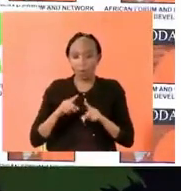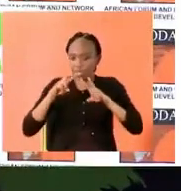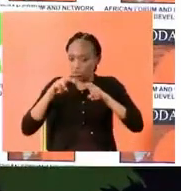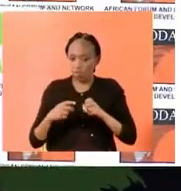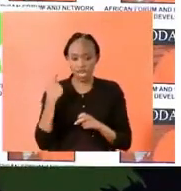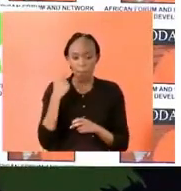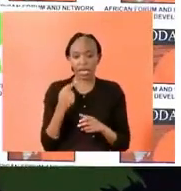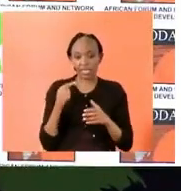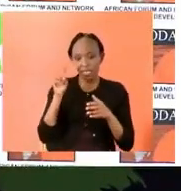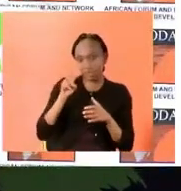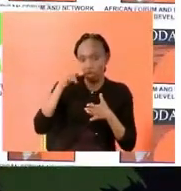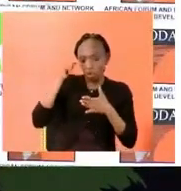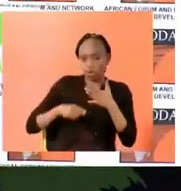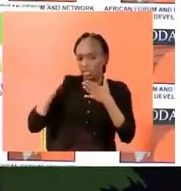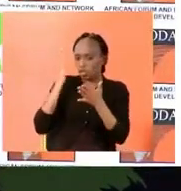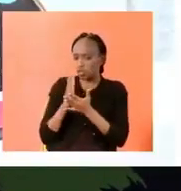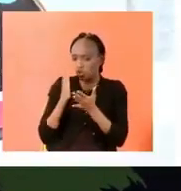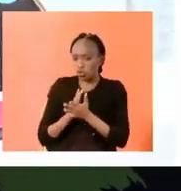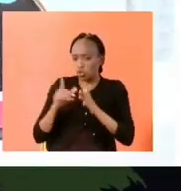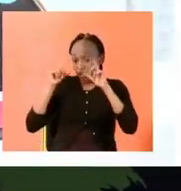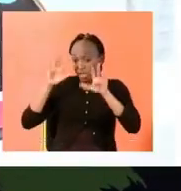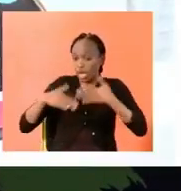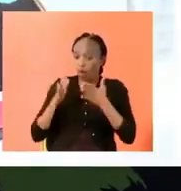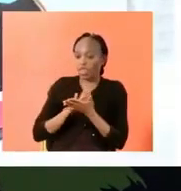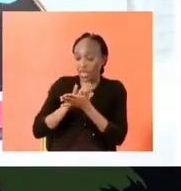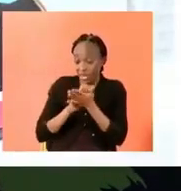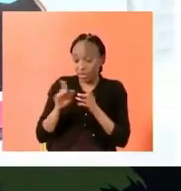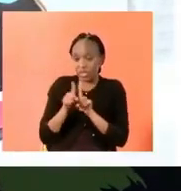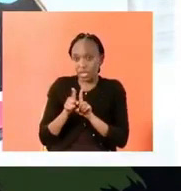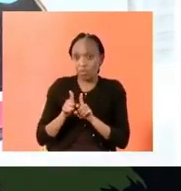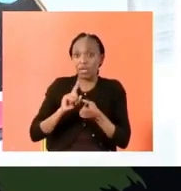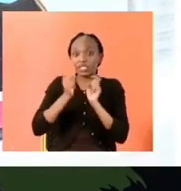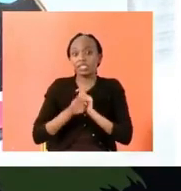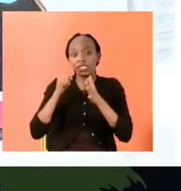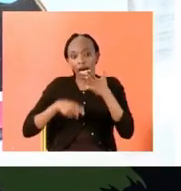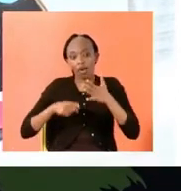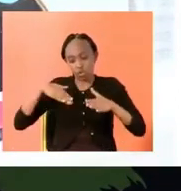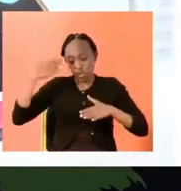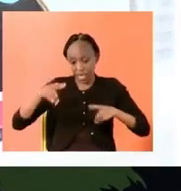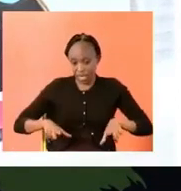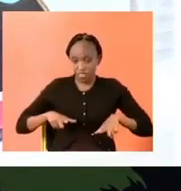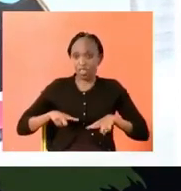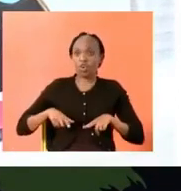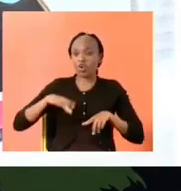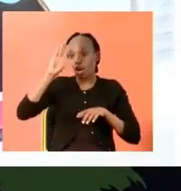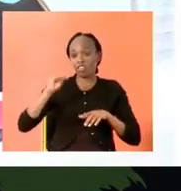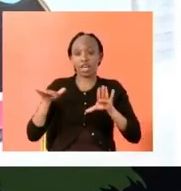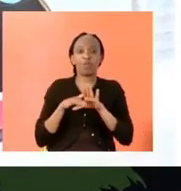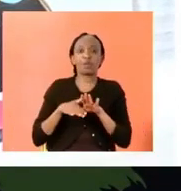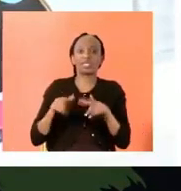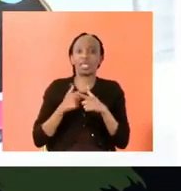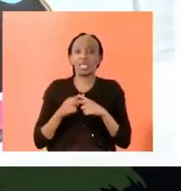does that actually look like on ground? How does that translate to the day-to-day living of African citizens? And see what the